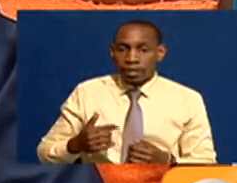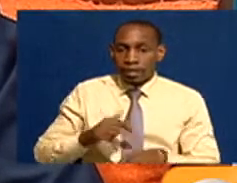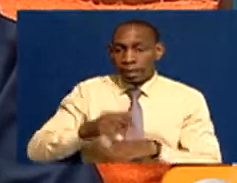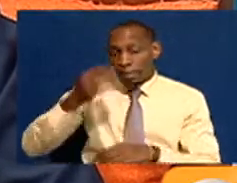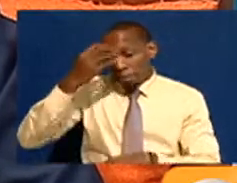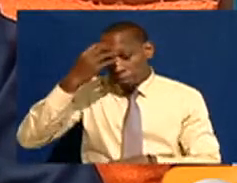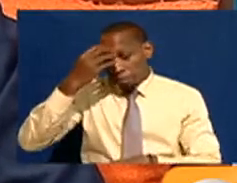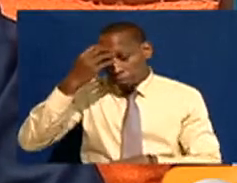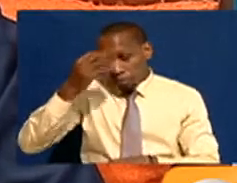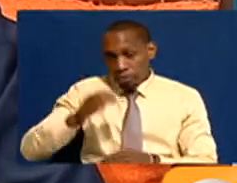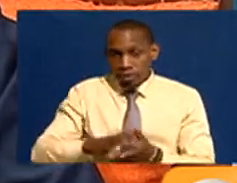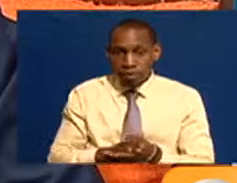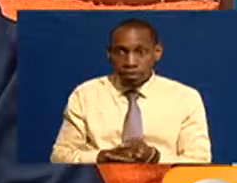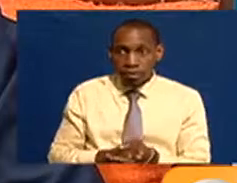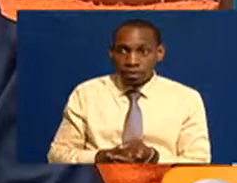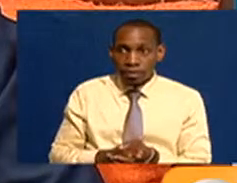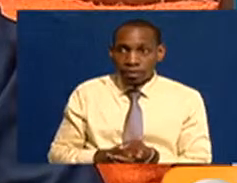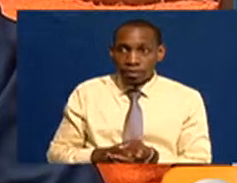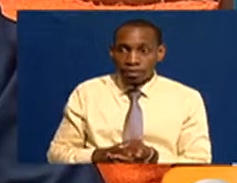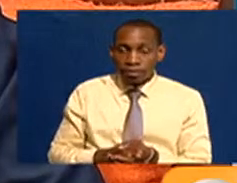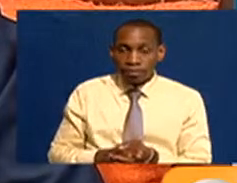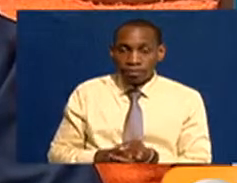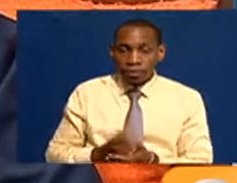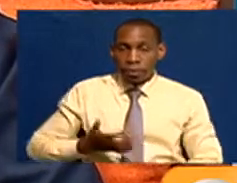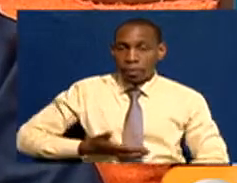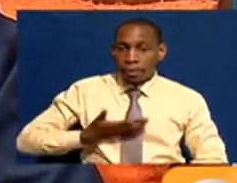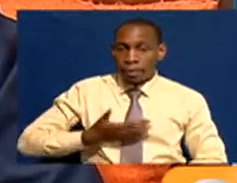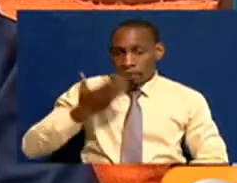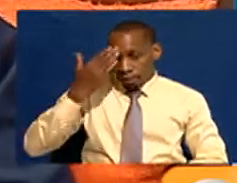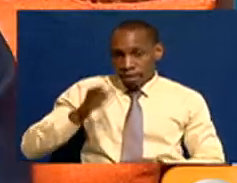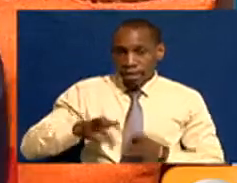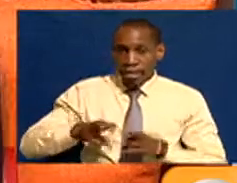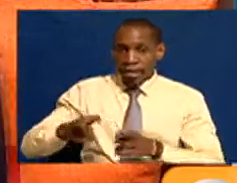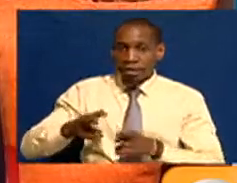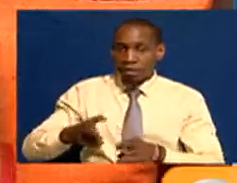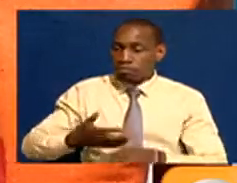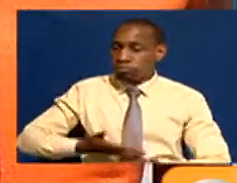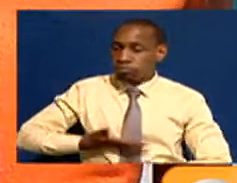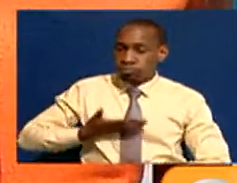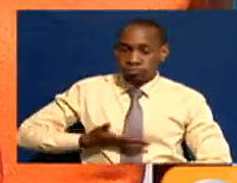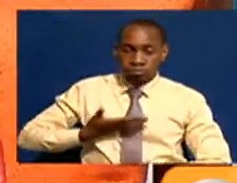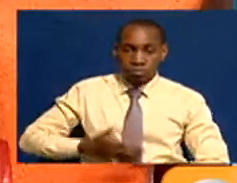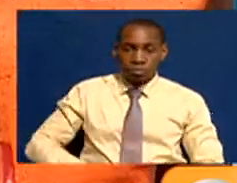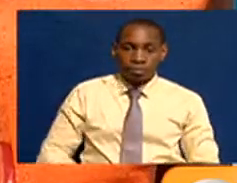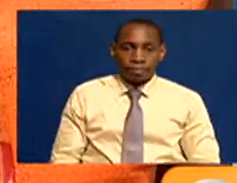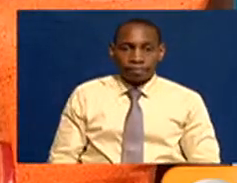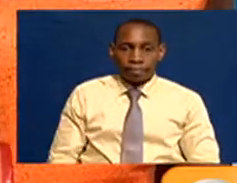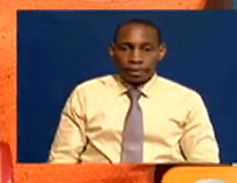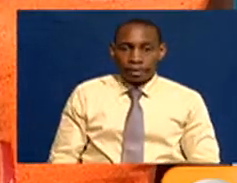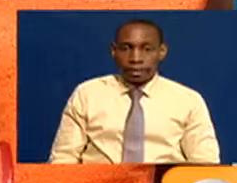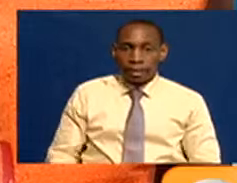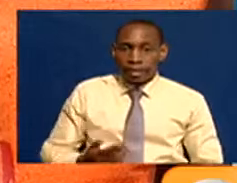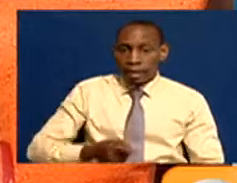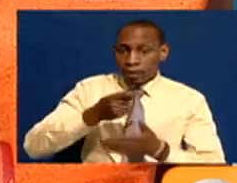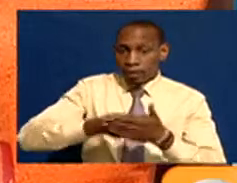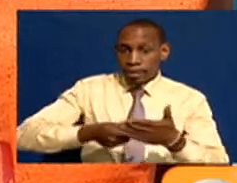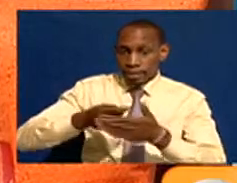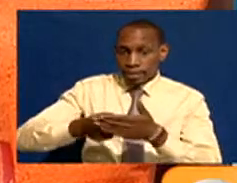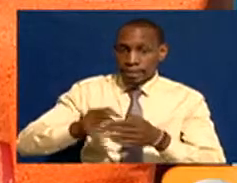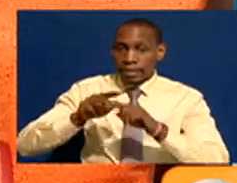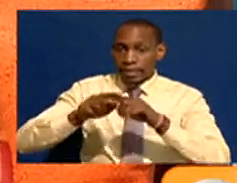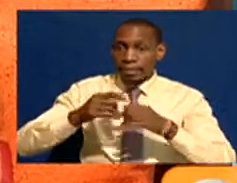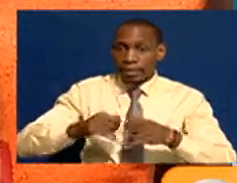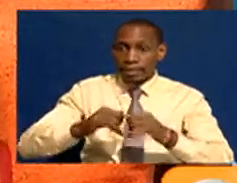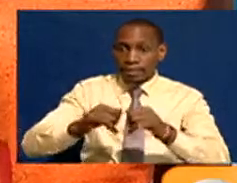or a woman fighting everybody because of road rage and, you know, all those kind of problems. So tolling, depending on how it's implemented,